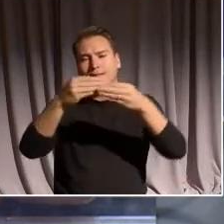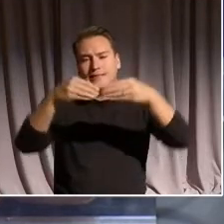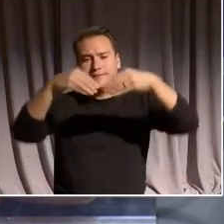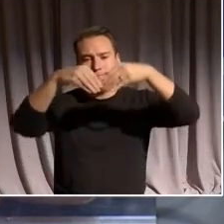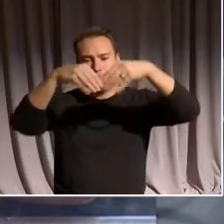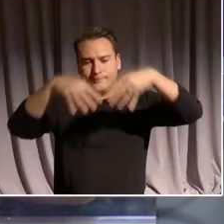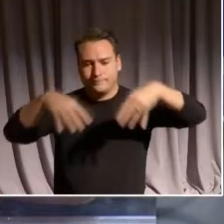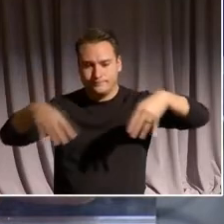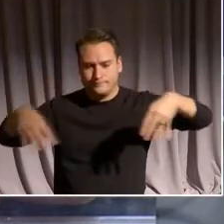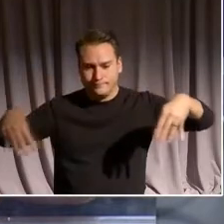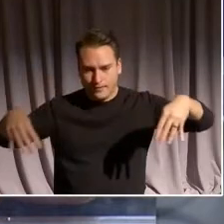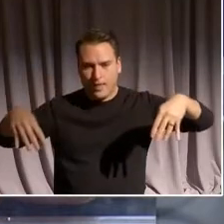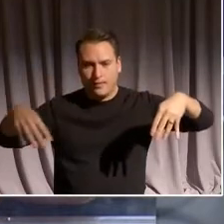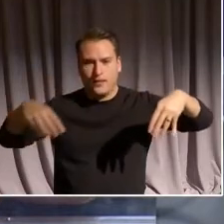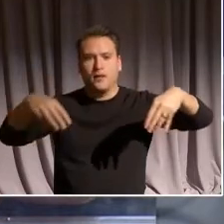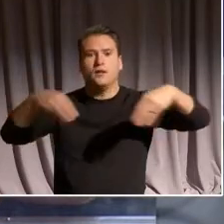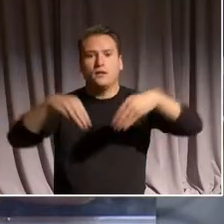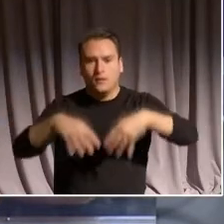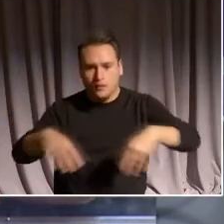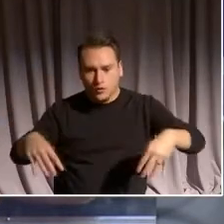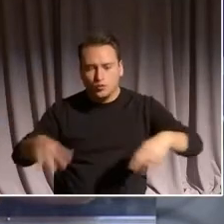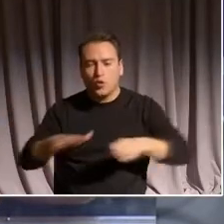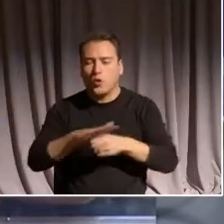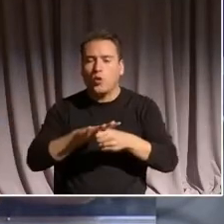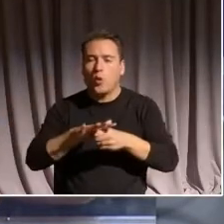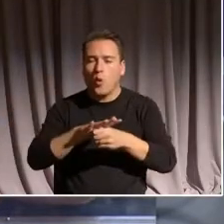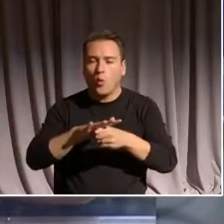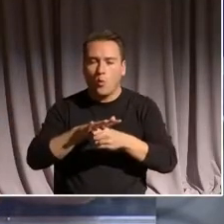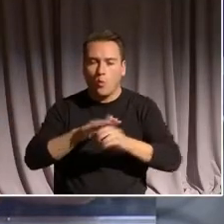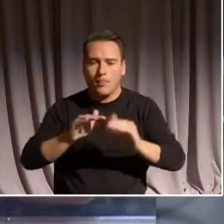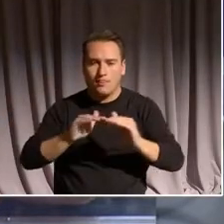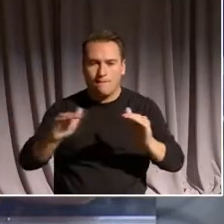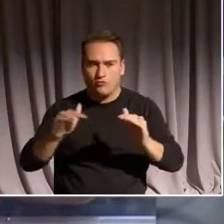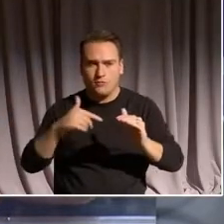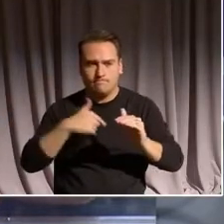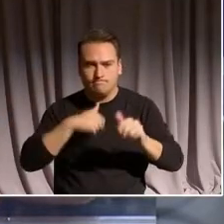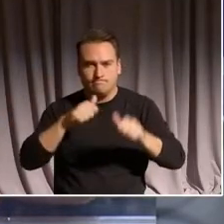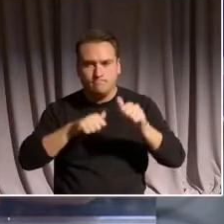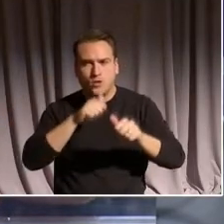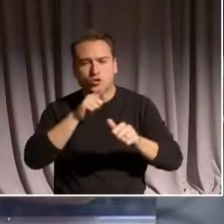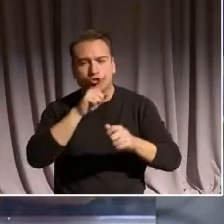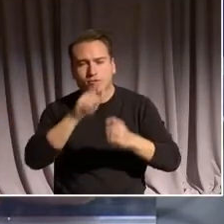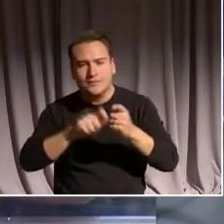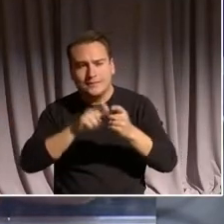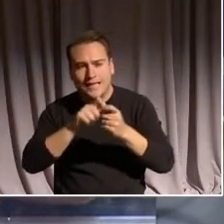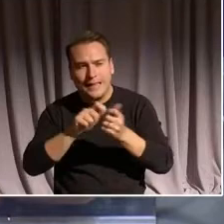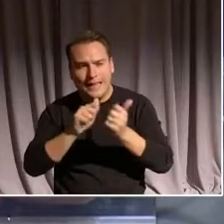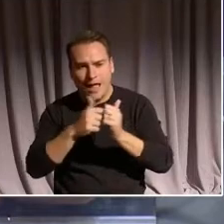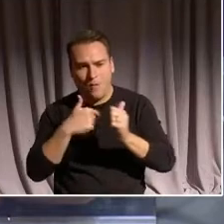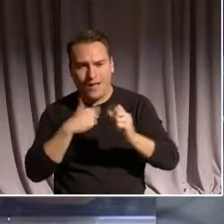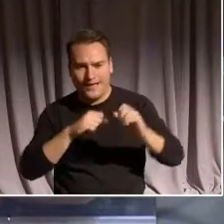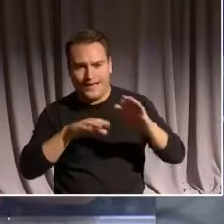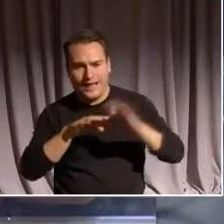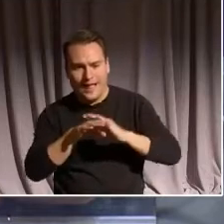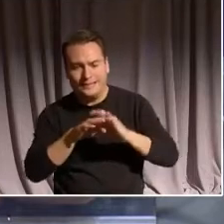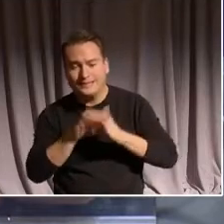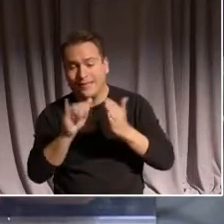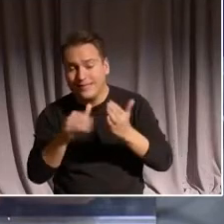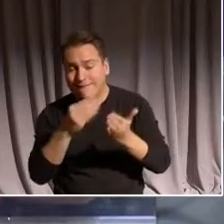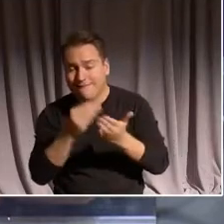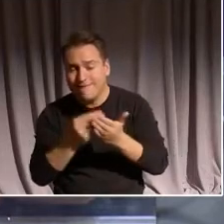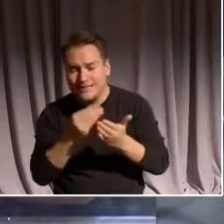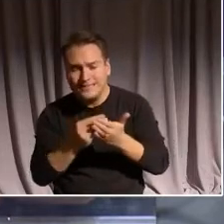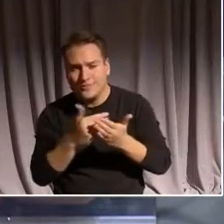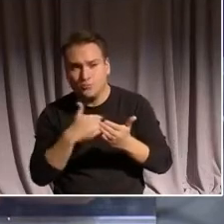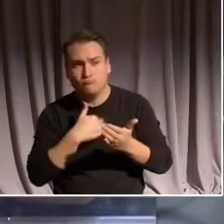need is. I'm not hearing the actual way to get access into those funds. And I'd like to hear